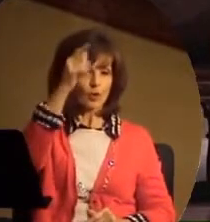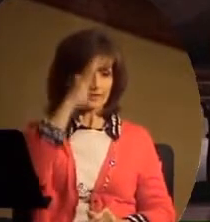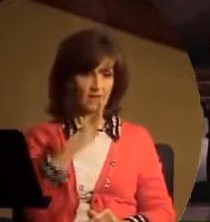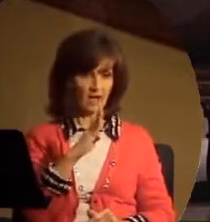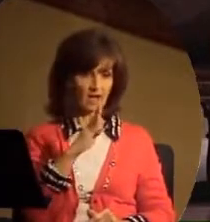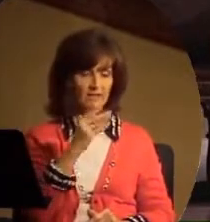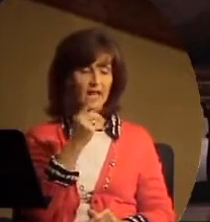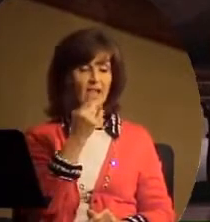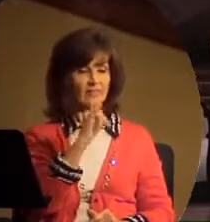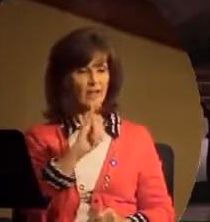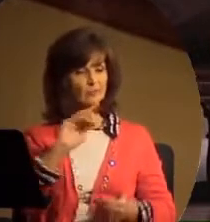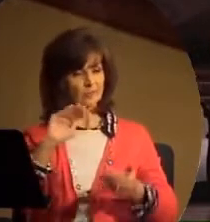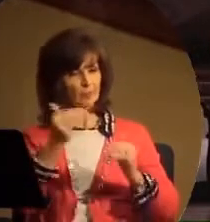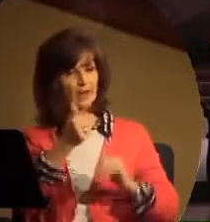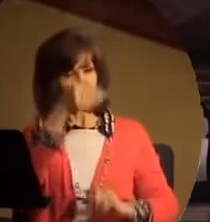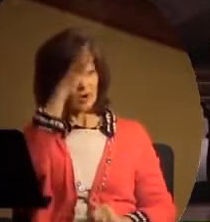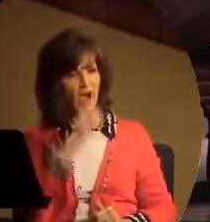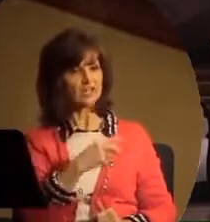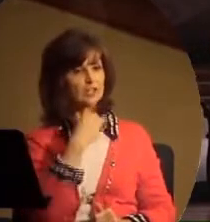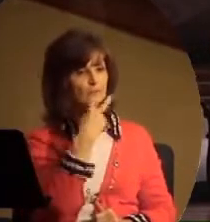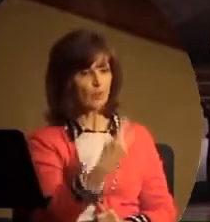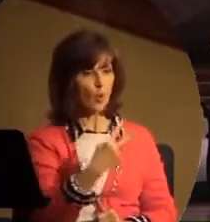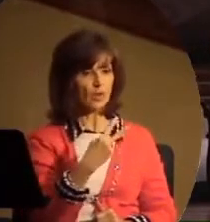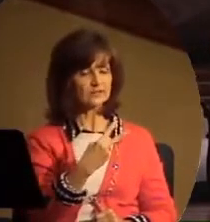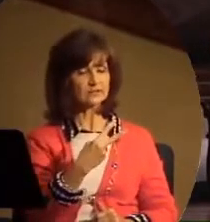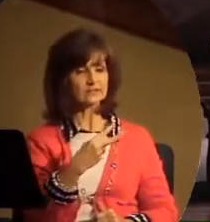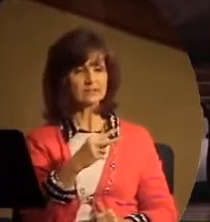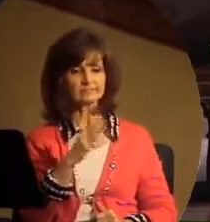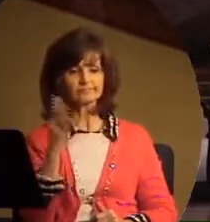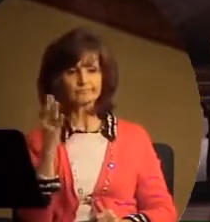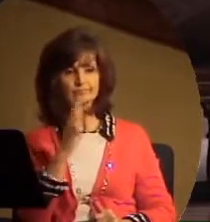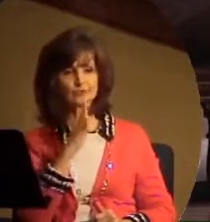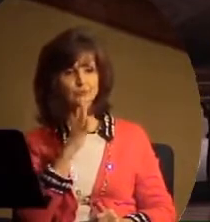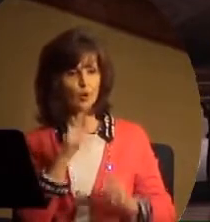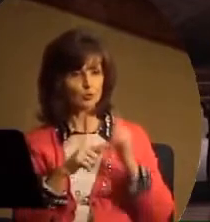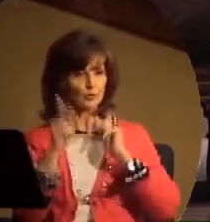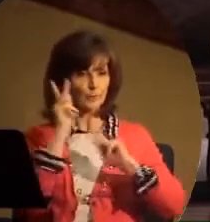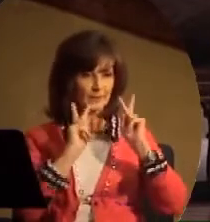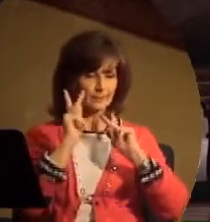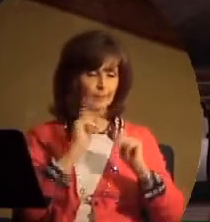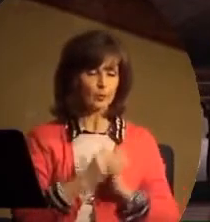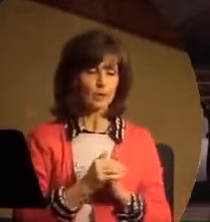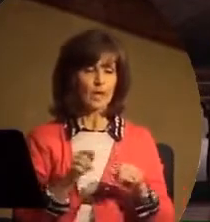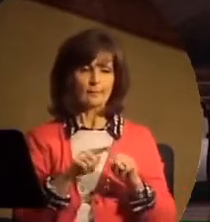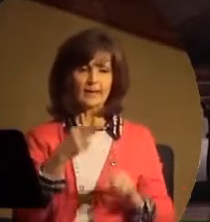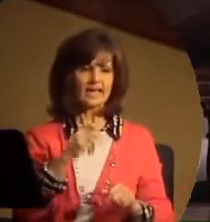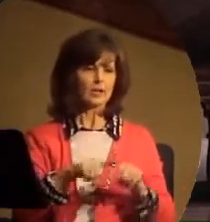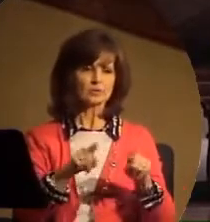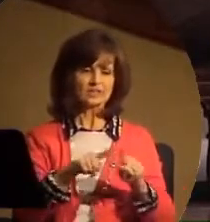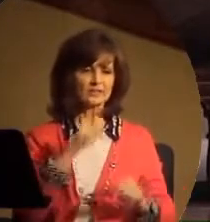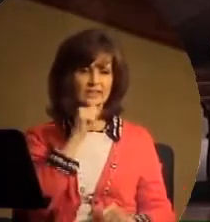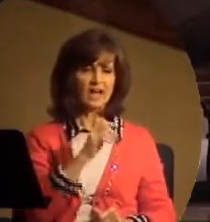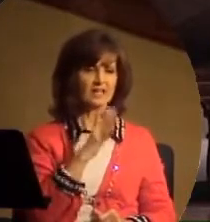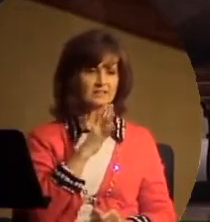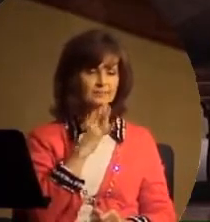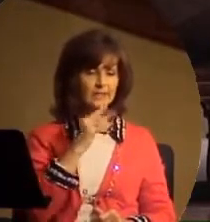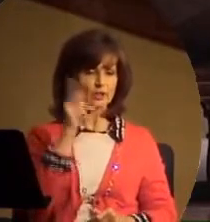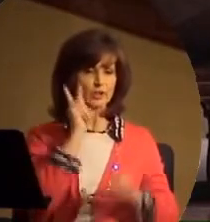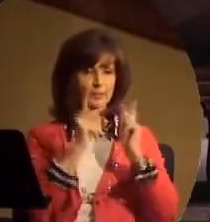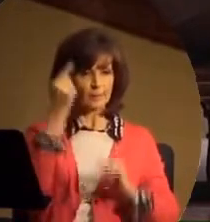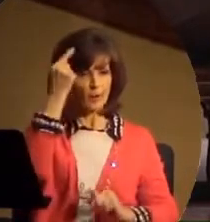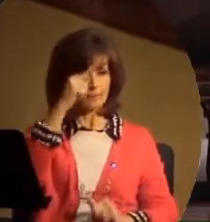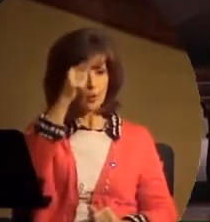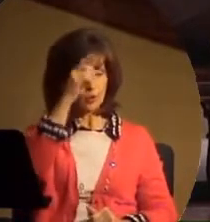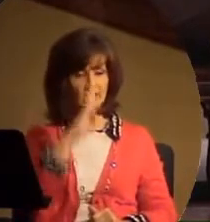God's voice to the people. However, Habakkuk was a little bit different in the fact he didn't speak to the people for God.